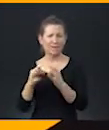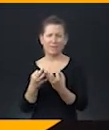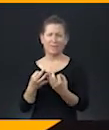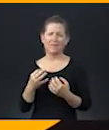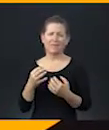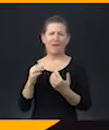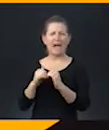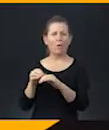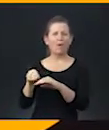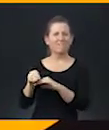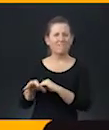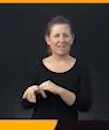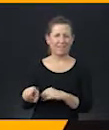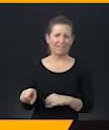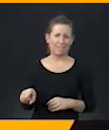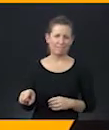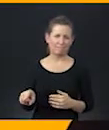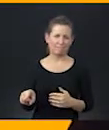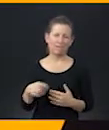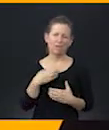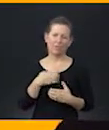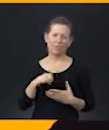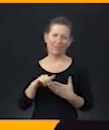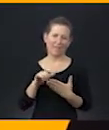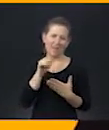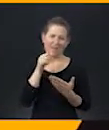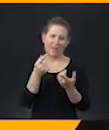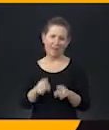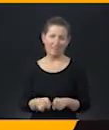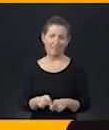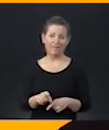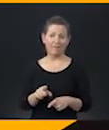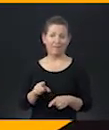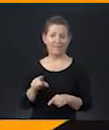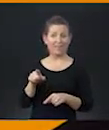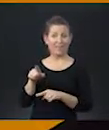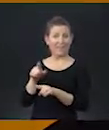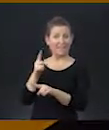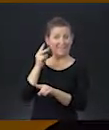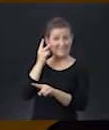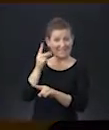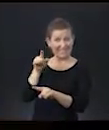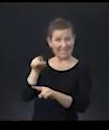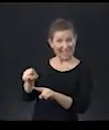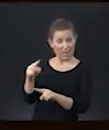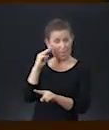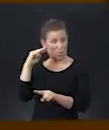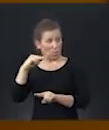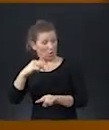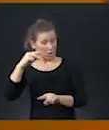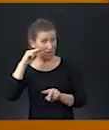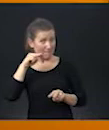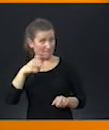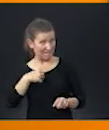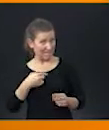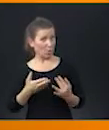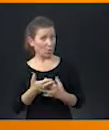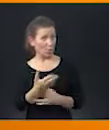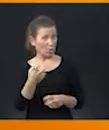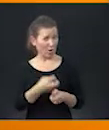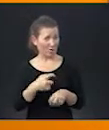Seeing them see me go through a tough time That breaks my heart.